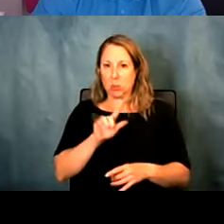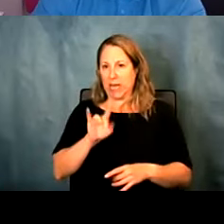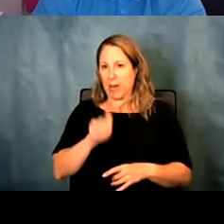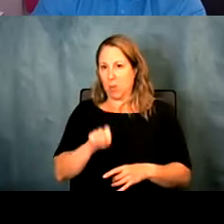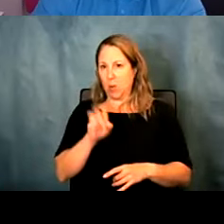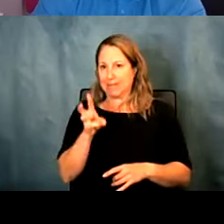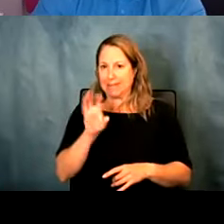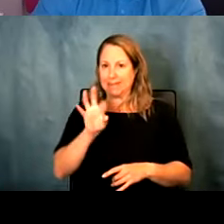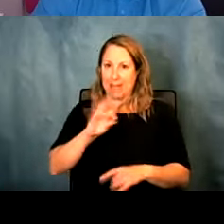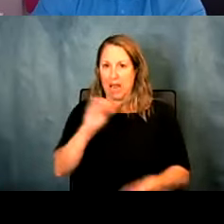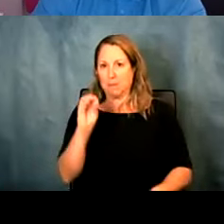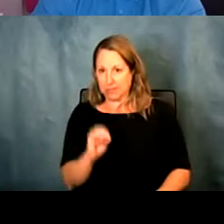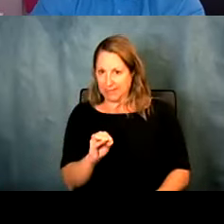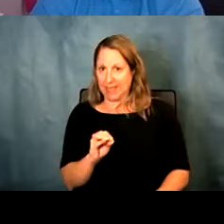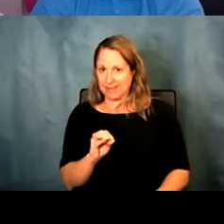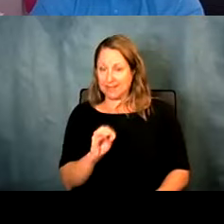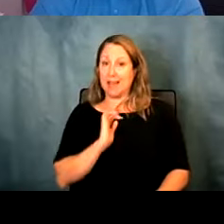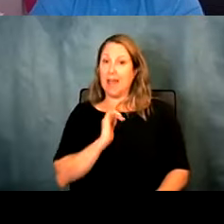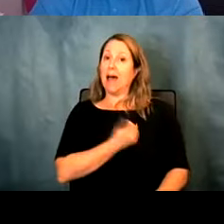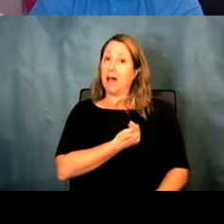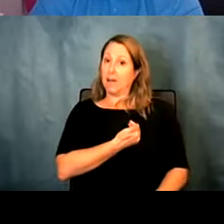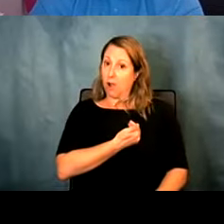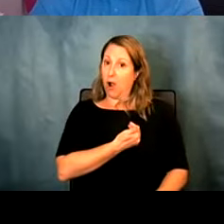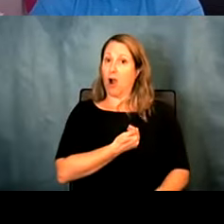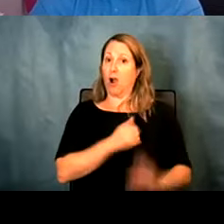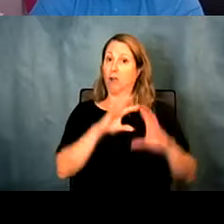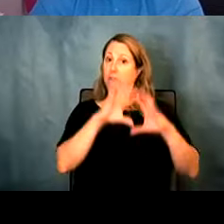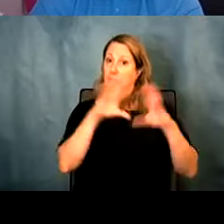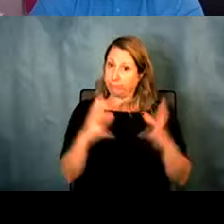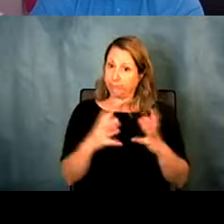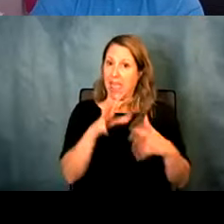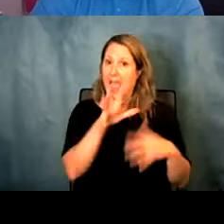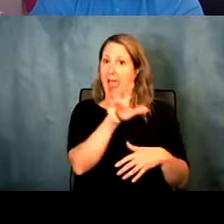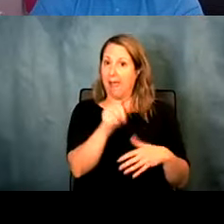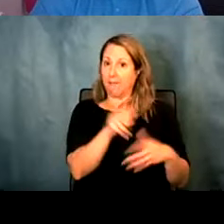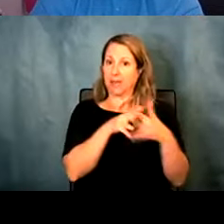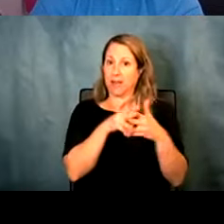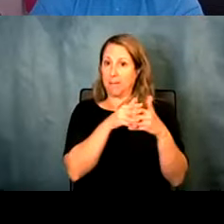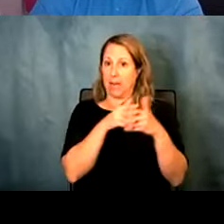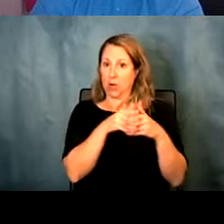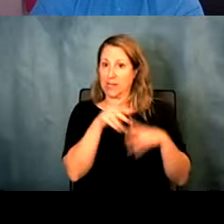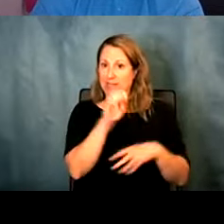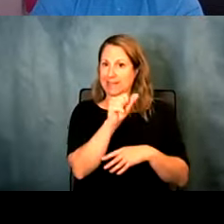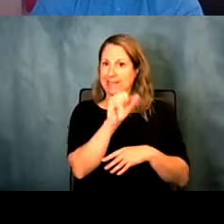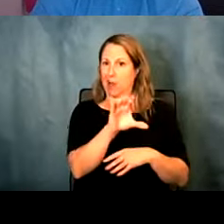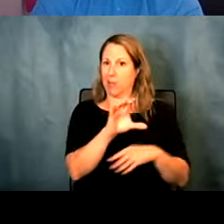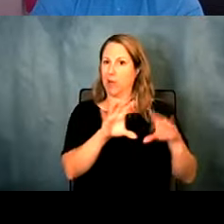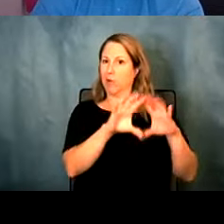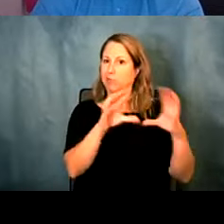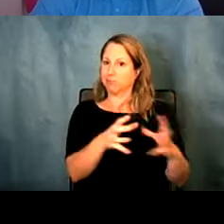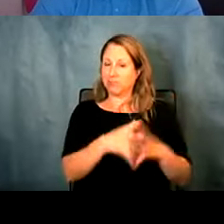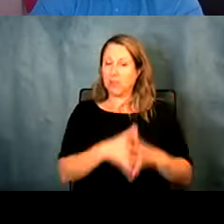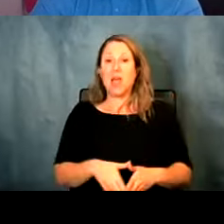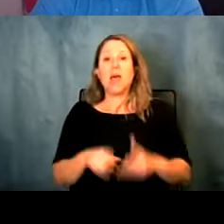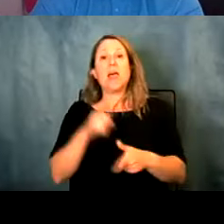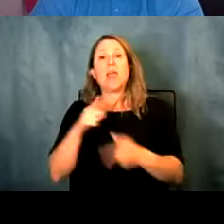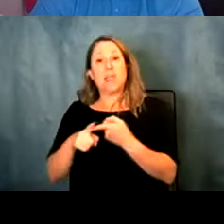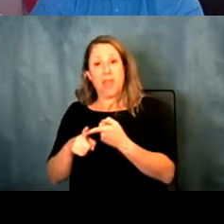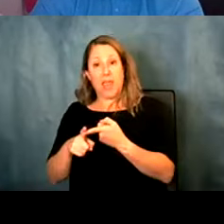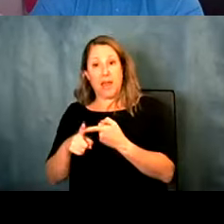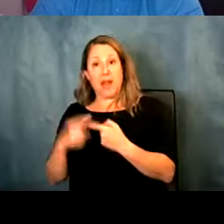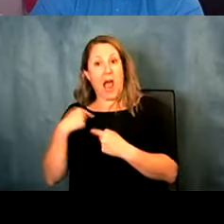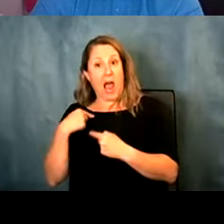28.69% of our members of African Americans in Sacramento who are vaccinated. And then there's the data that I was